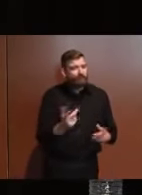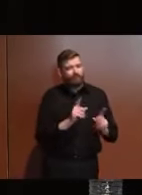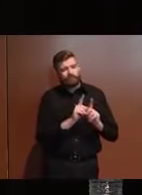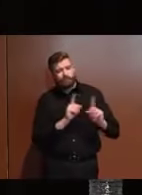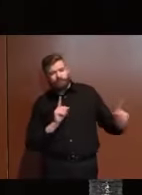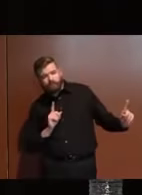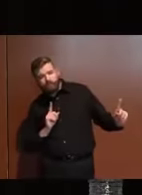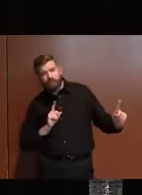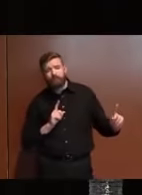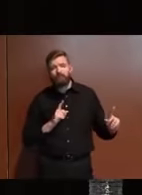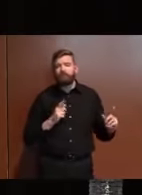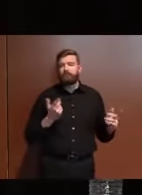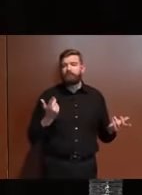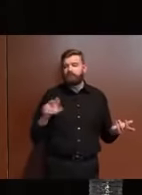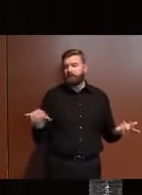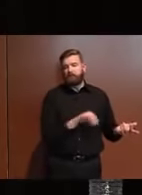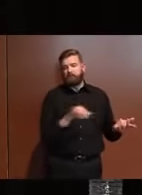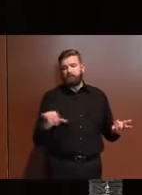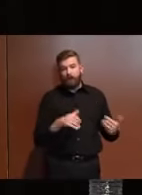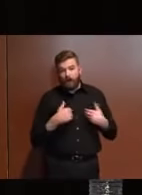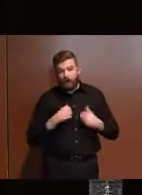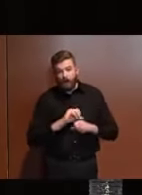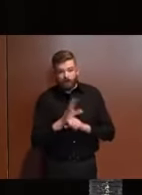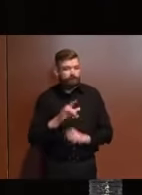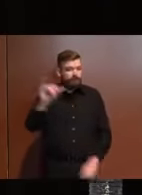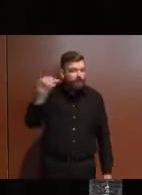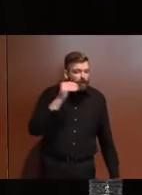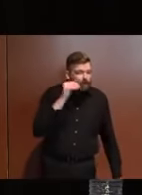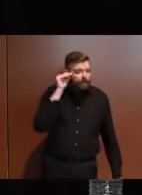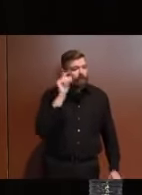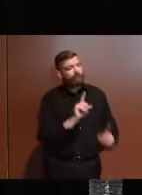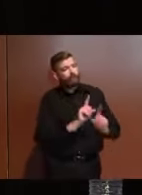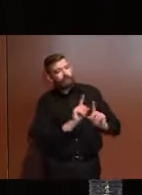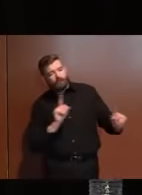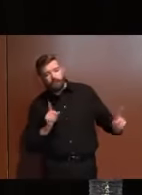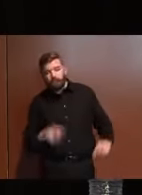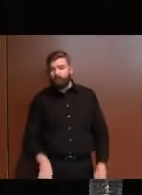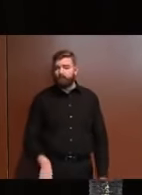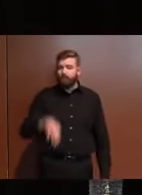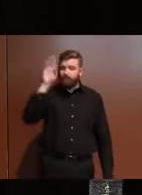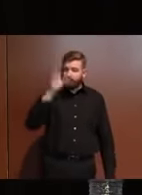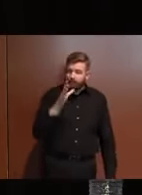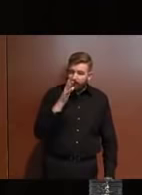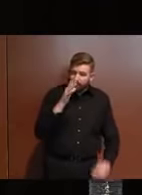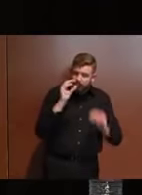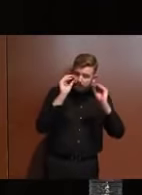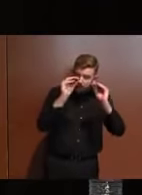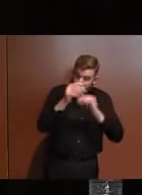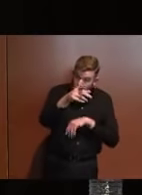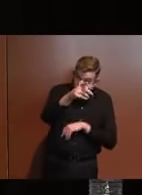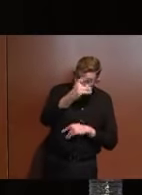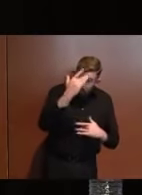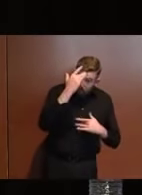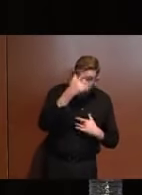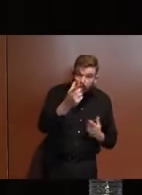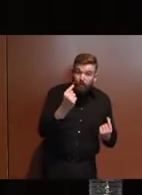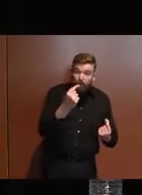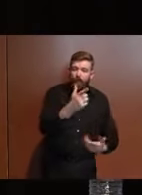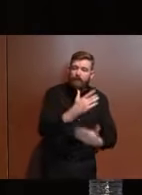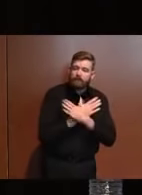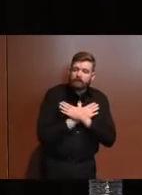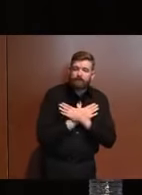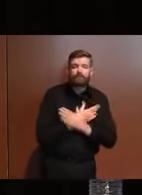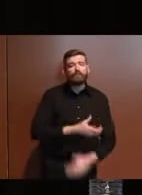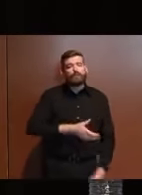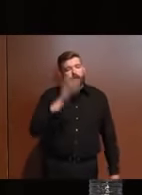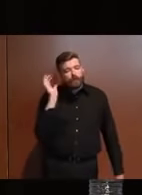should be doing that your mother probably told you to do years ago. Rest, fluids, those sorts of things. Whether zinc or vitamin C have